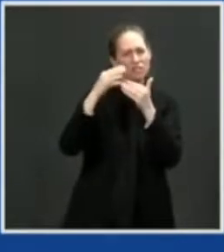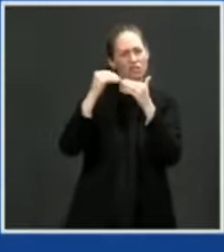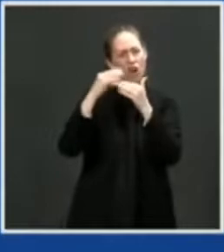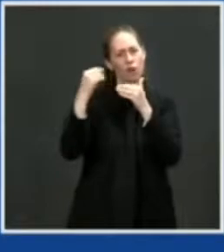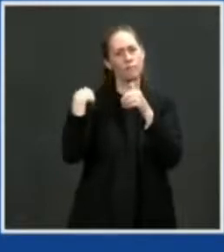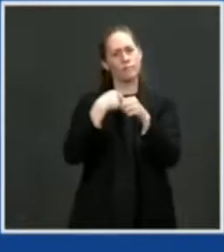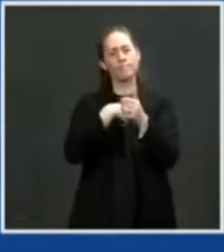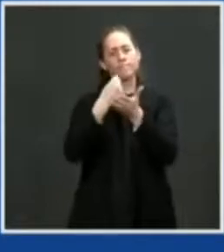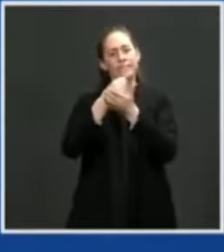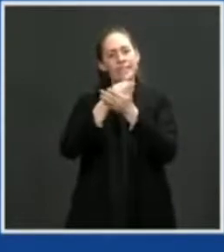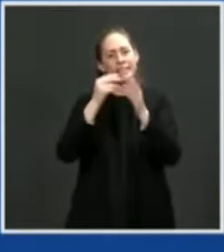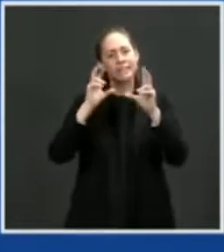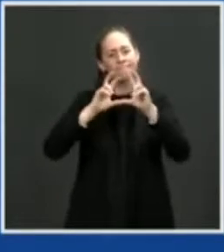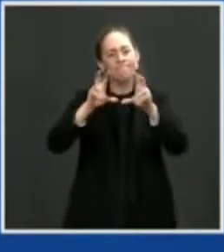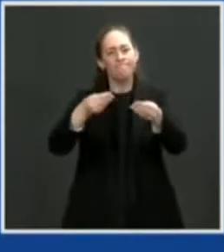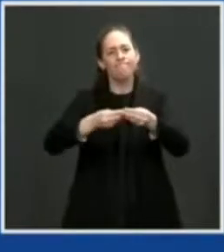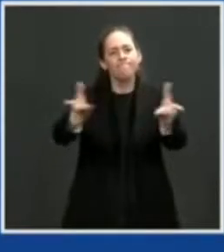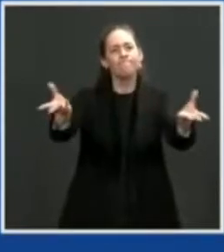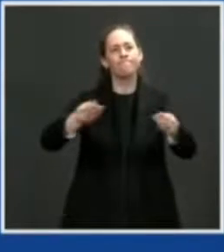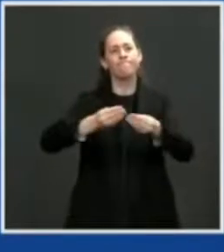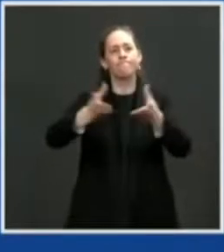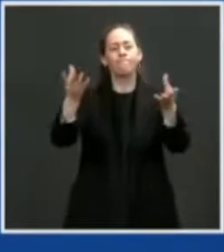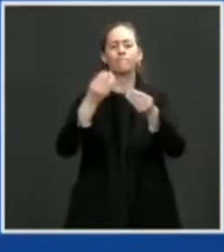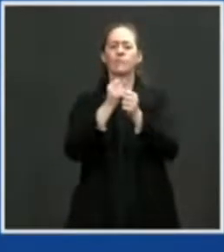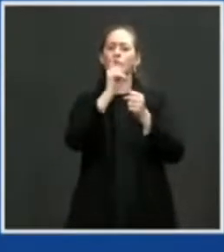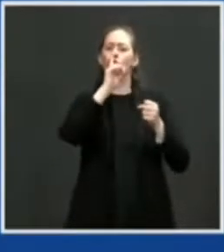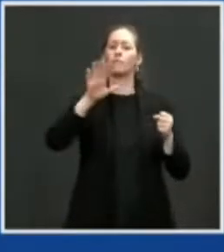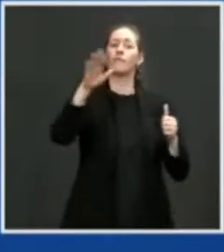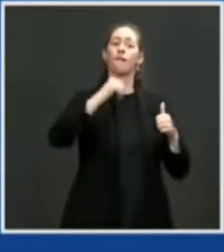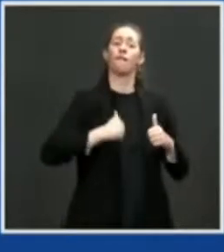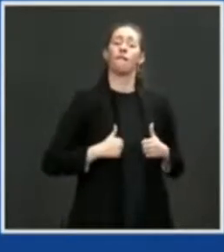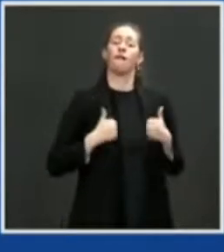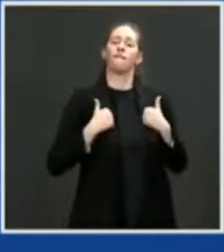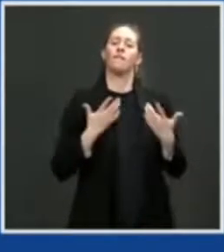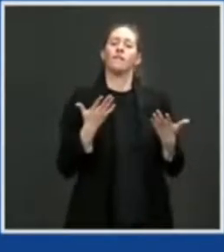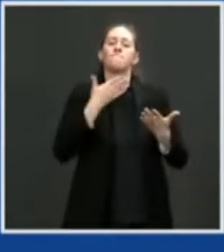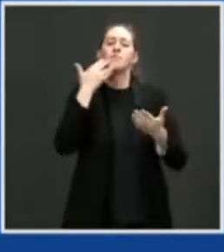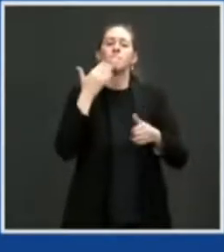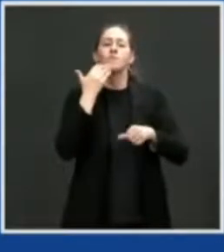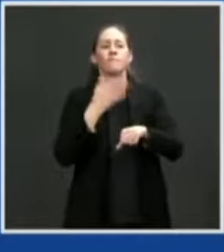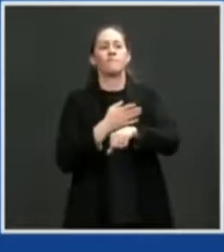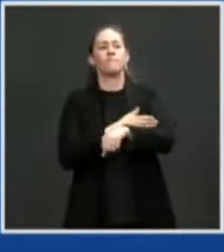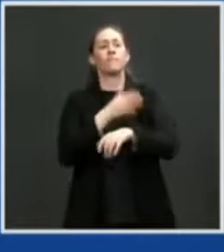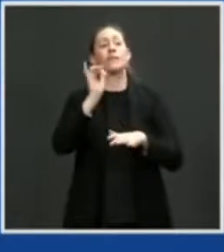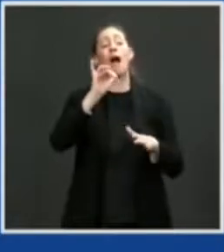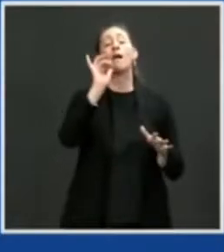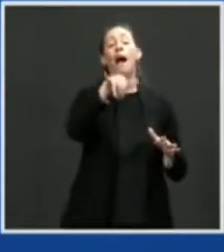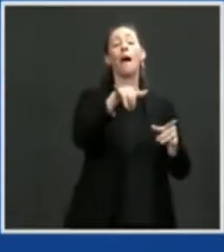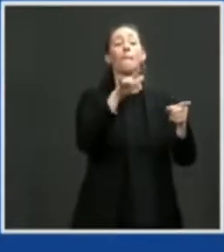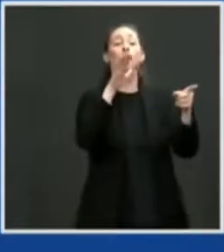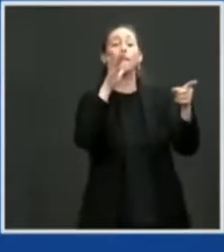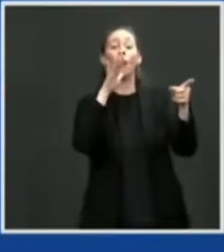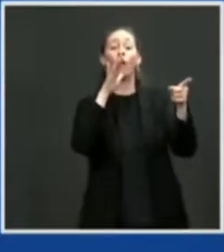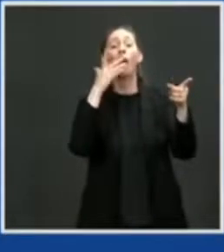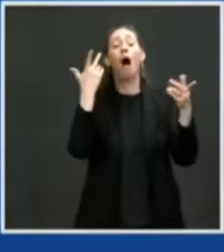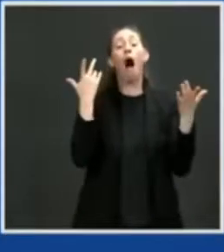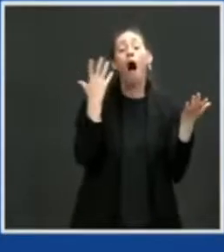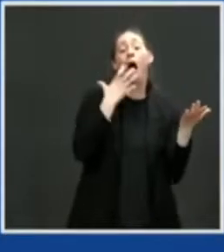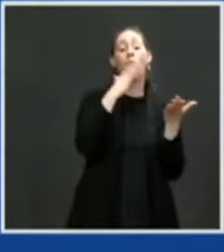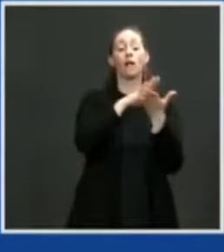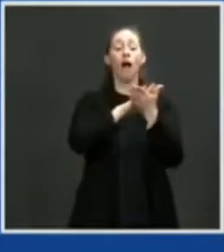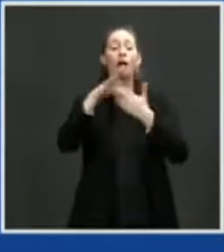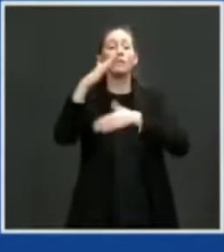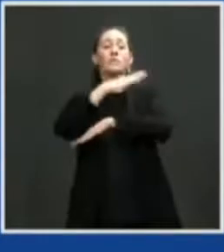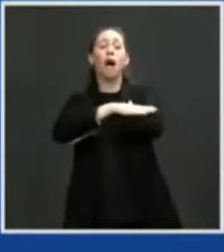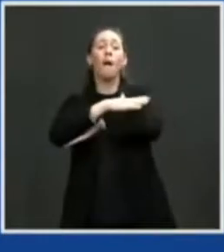why people leave in the first place. That mother did not sit around with on the kitchen table and say, you know, I got a great